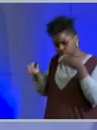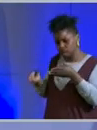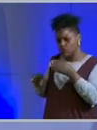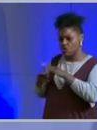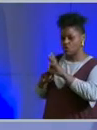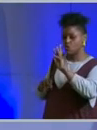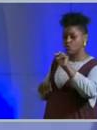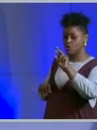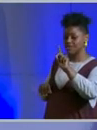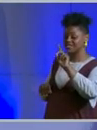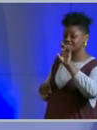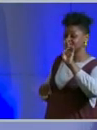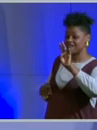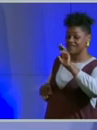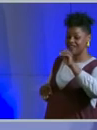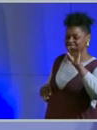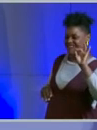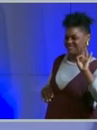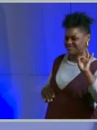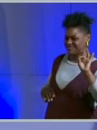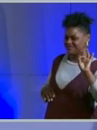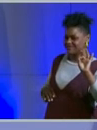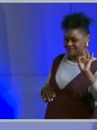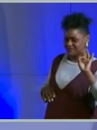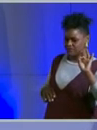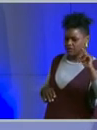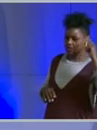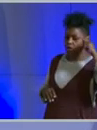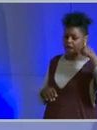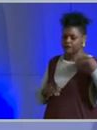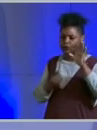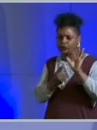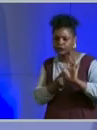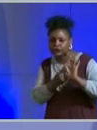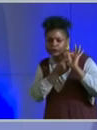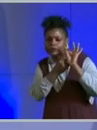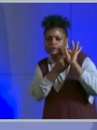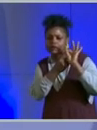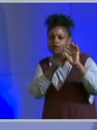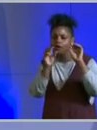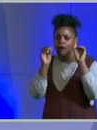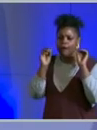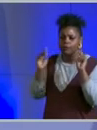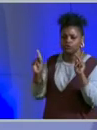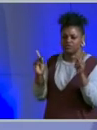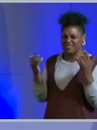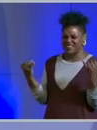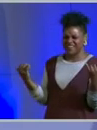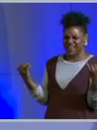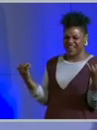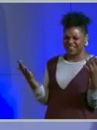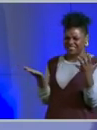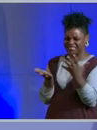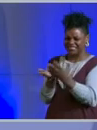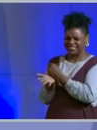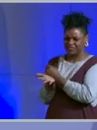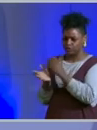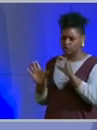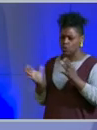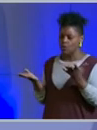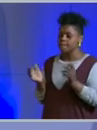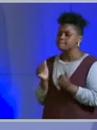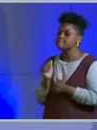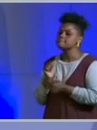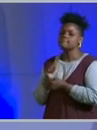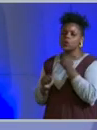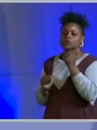7 and 8. I feel like we have a unique opportunity in our city right now to do the most for communities that have had the